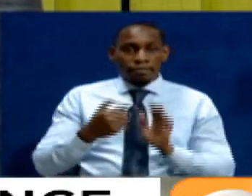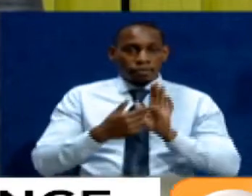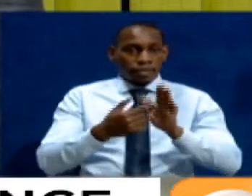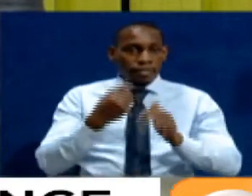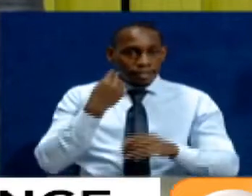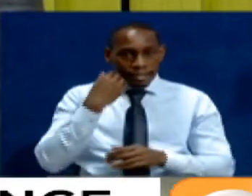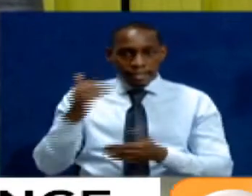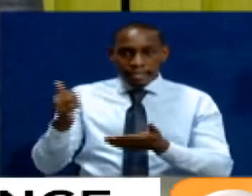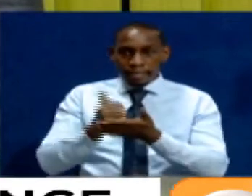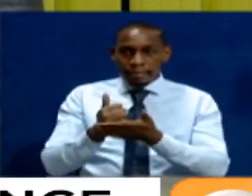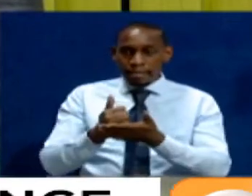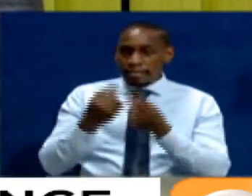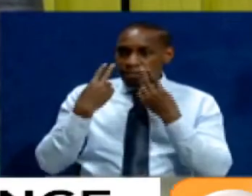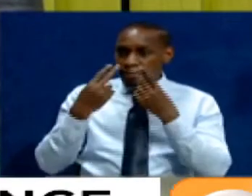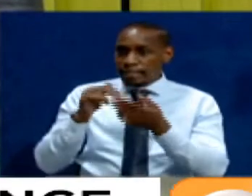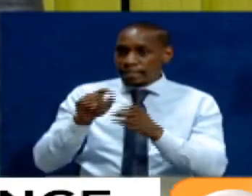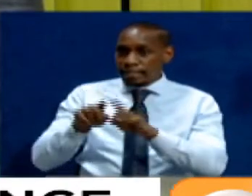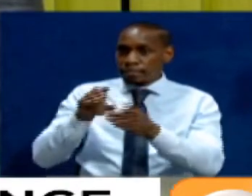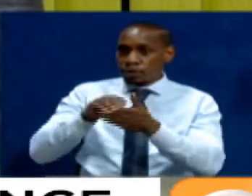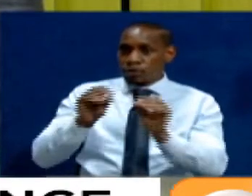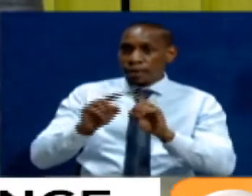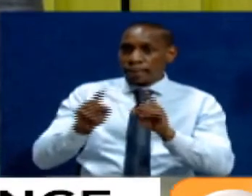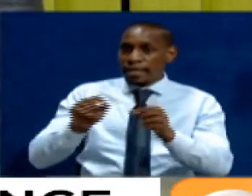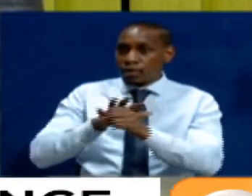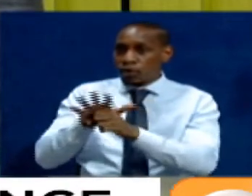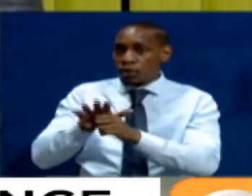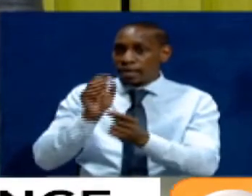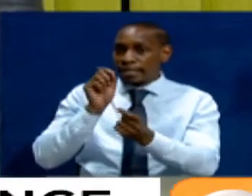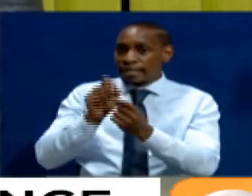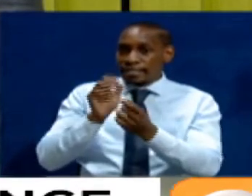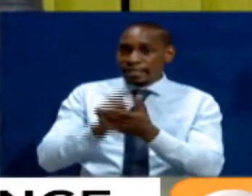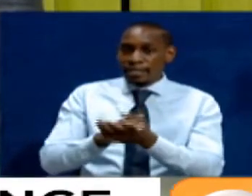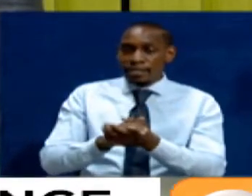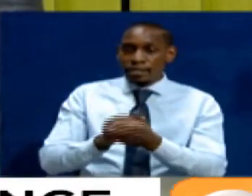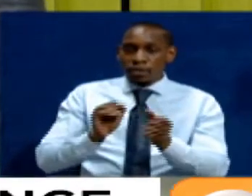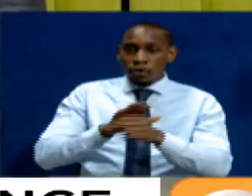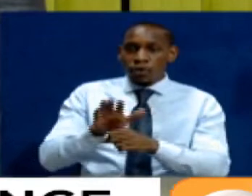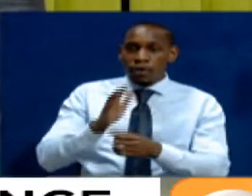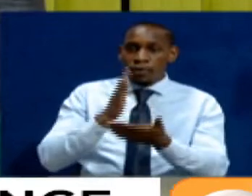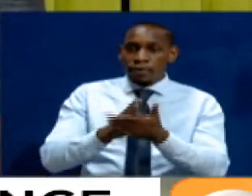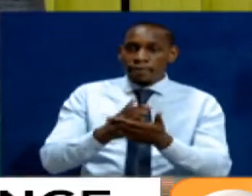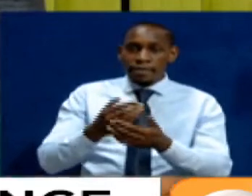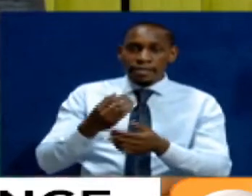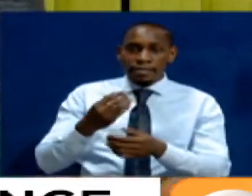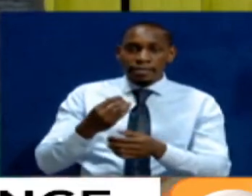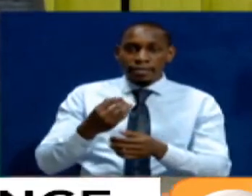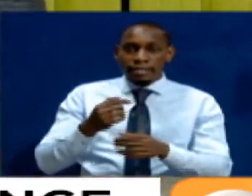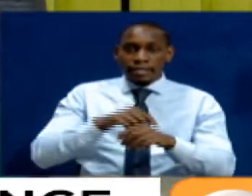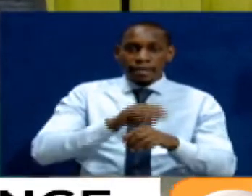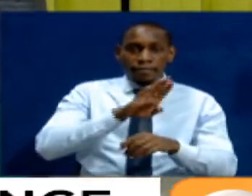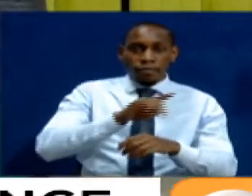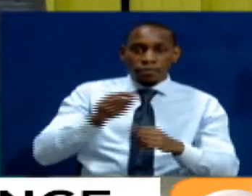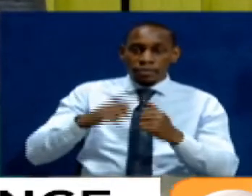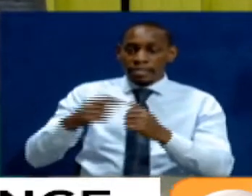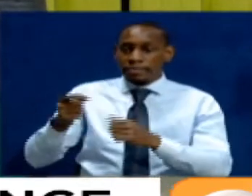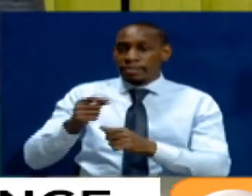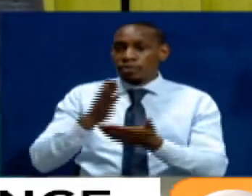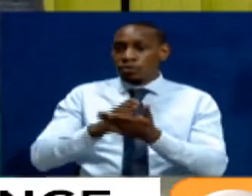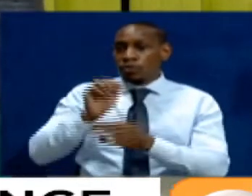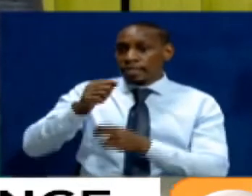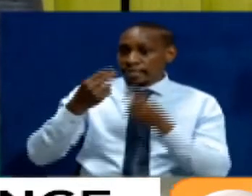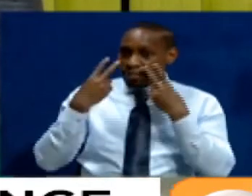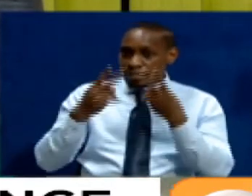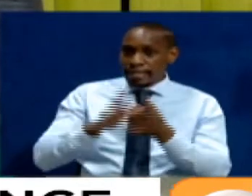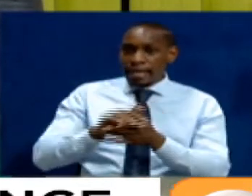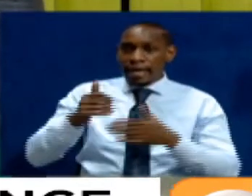you are admitted, you come again. I've not seen that one. But COVID testing positive twice over a period of 4 to 6 months, the answer is yes.